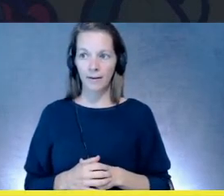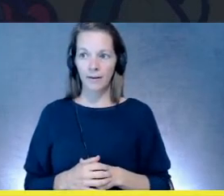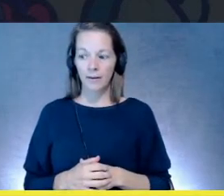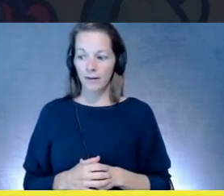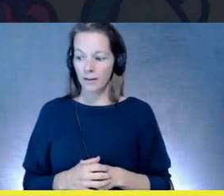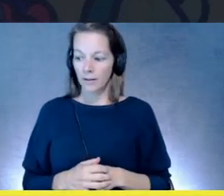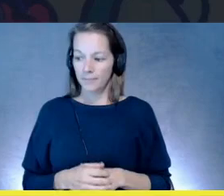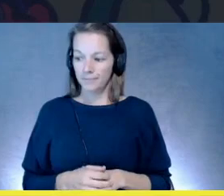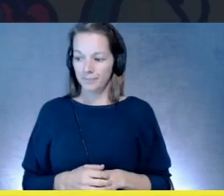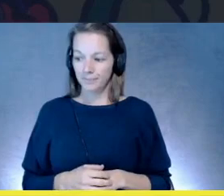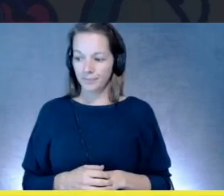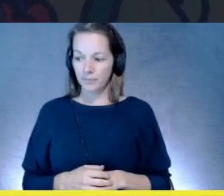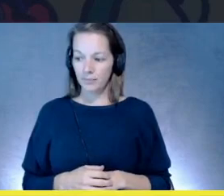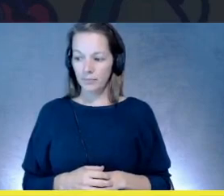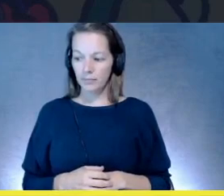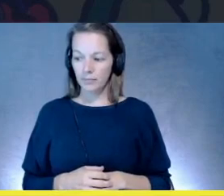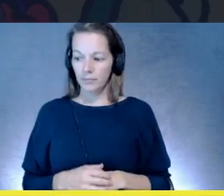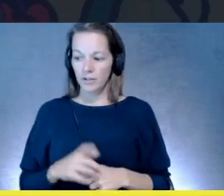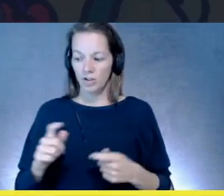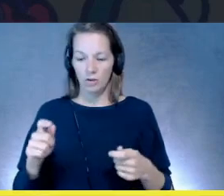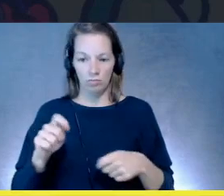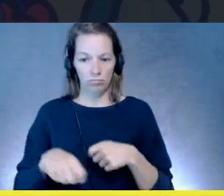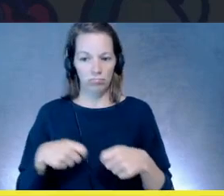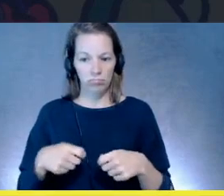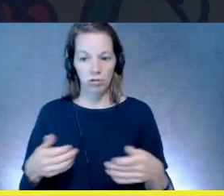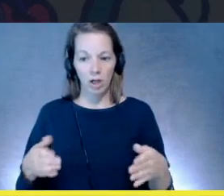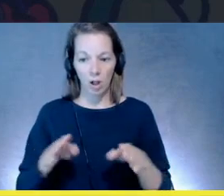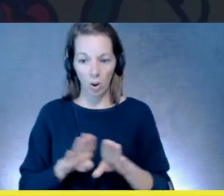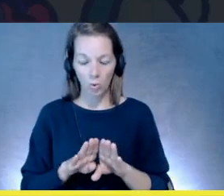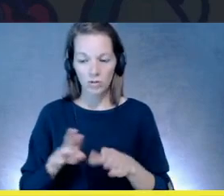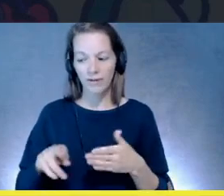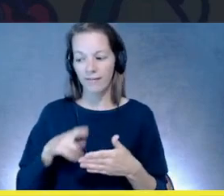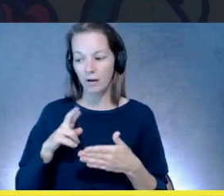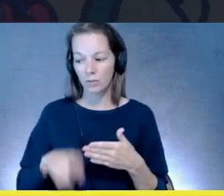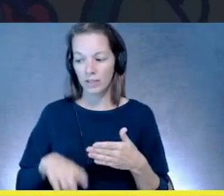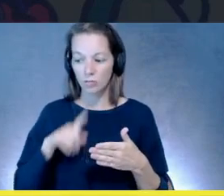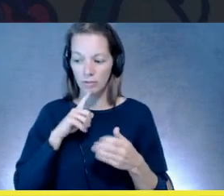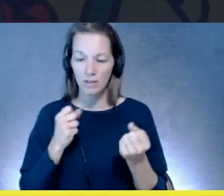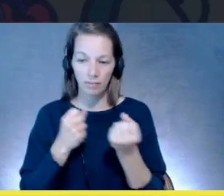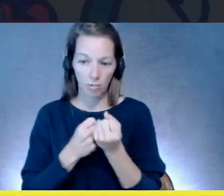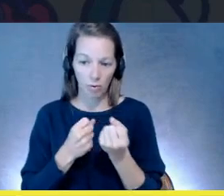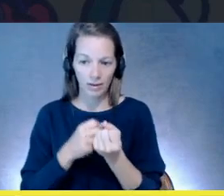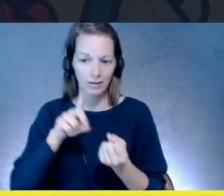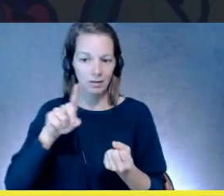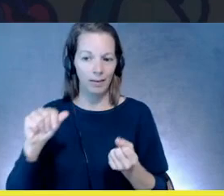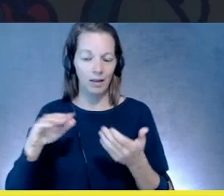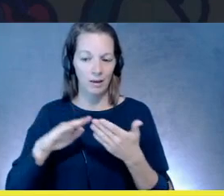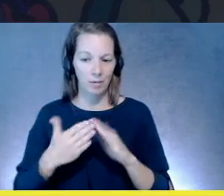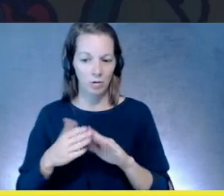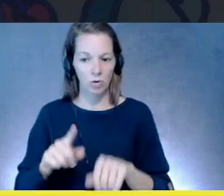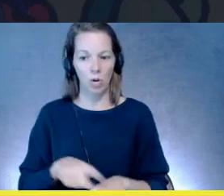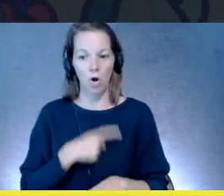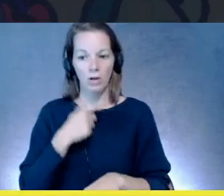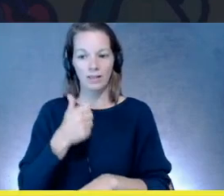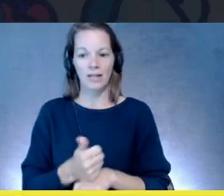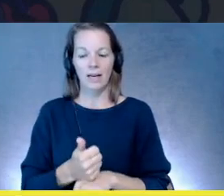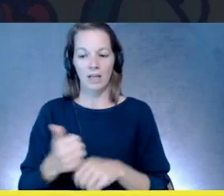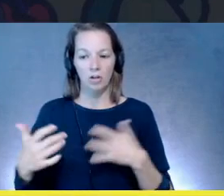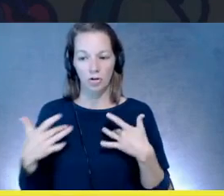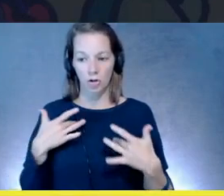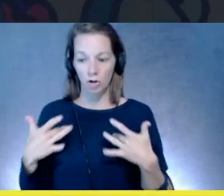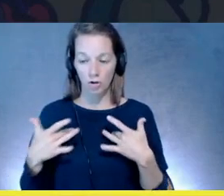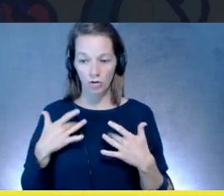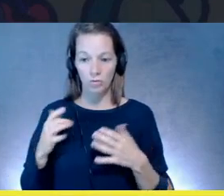So I just want to close by saying our findings really support the disability community's longstanding concerns